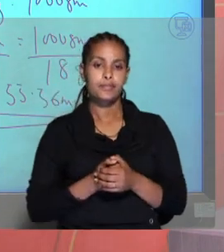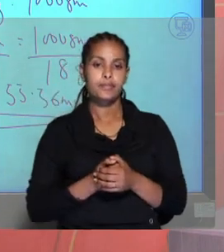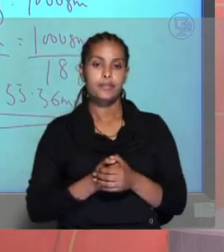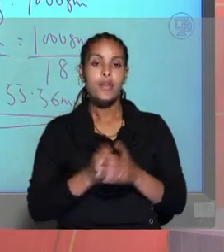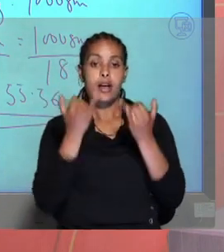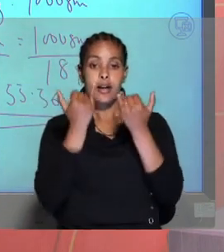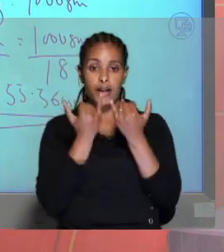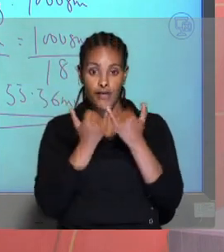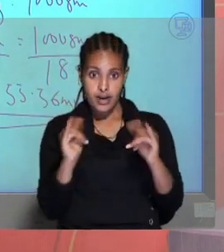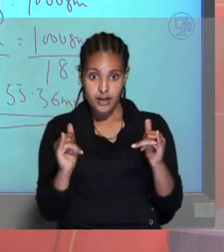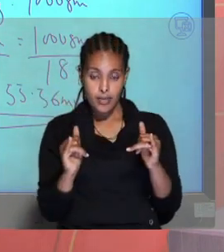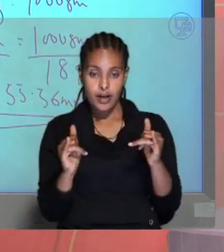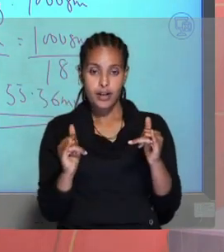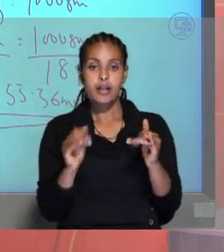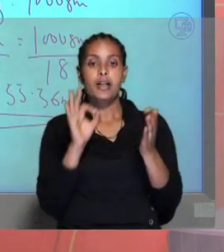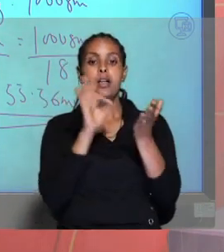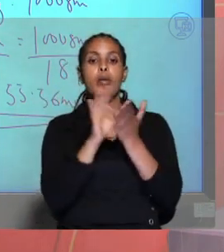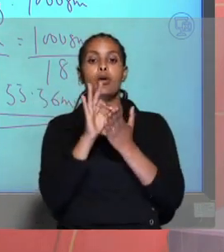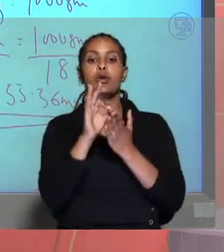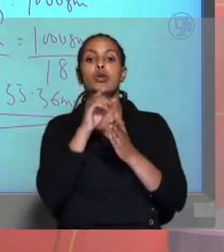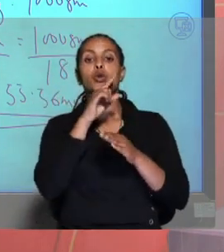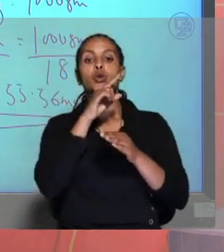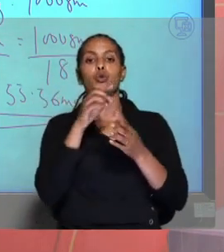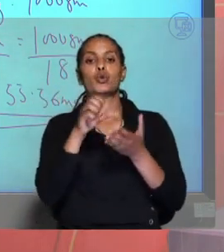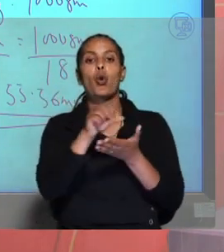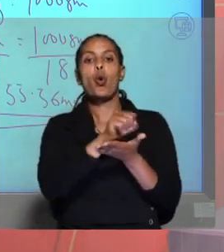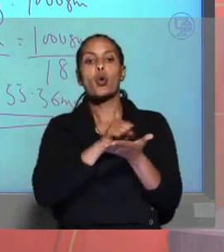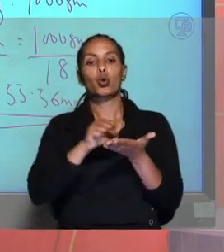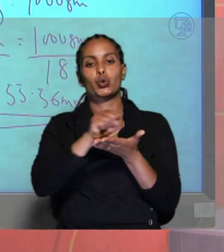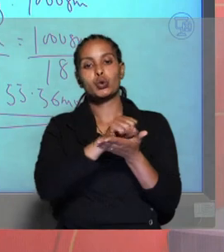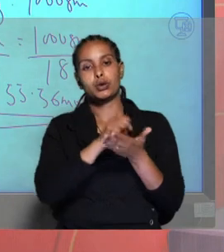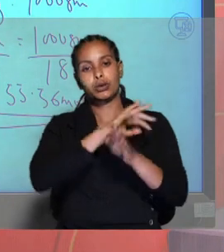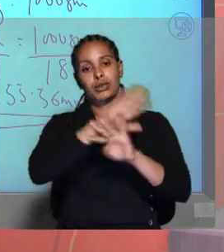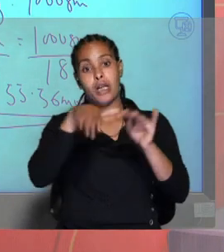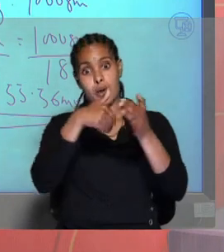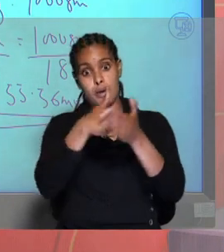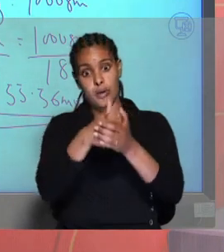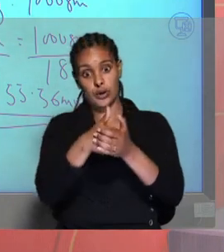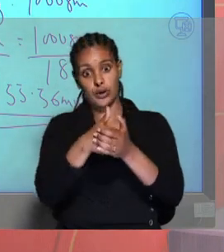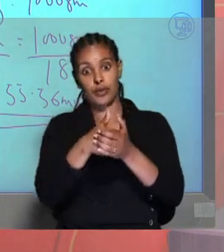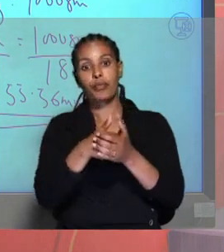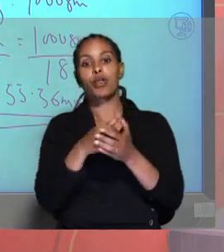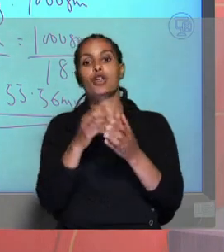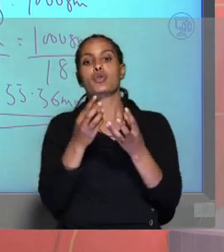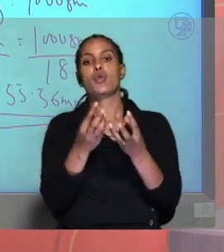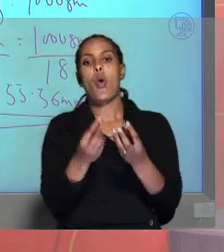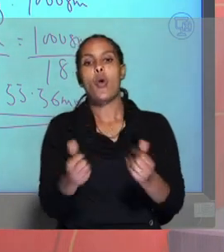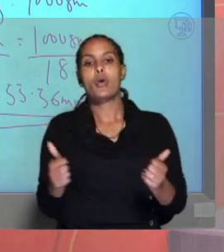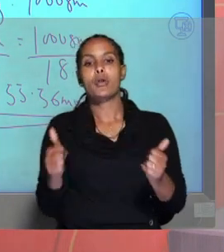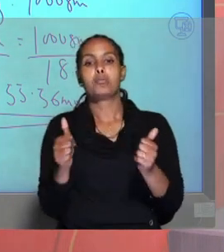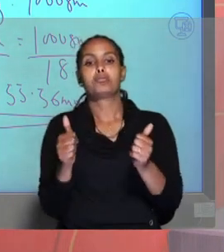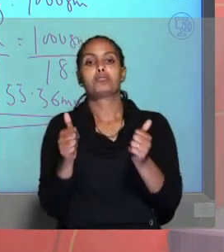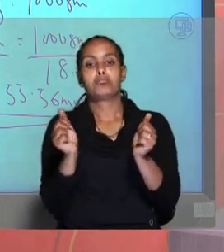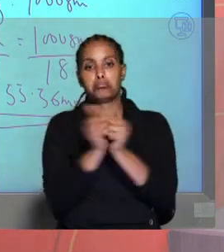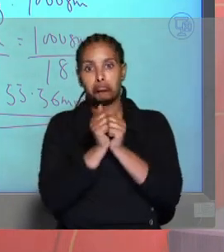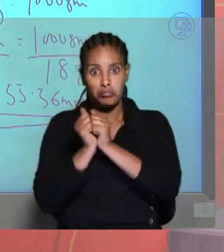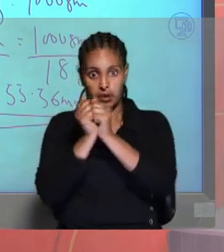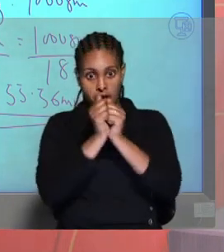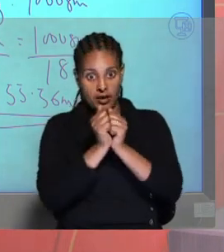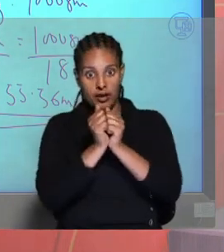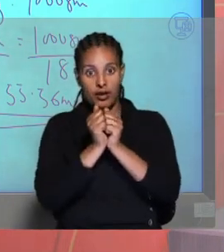mole divided by number of mole of solution, which is the sum of number of mole of solute and number of mole of